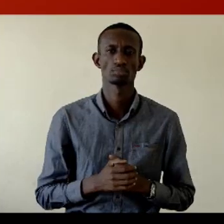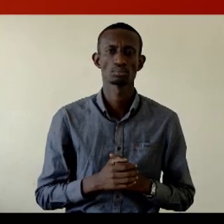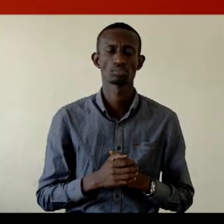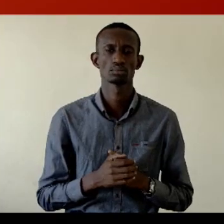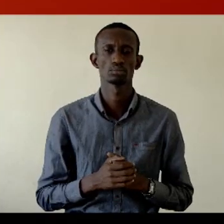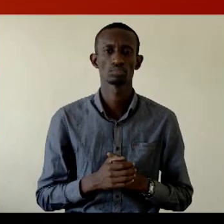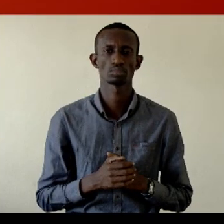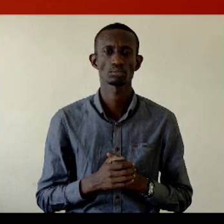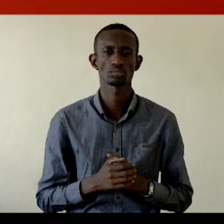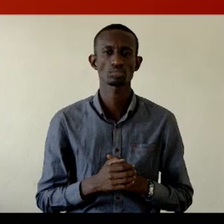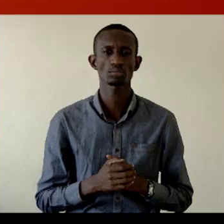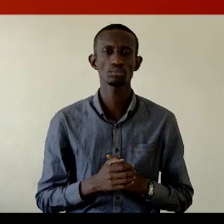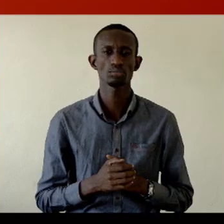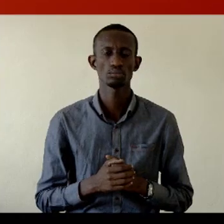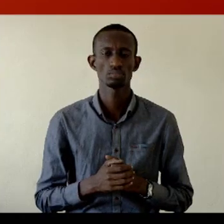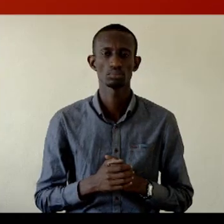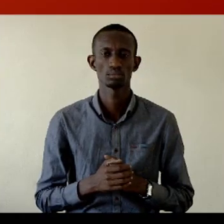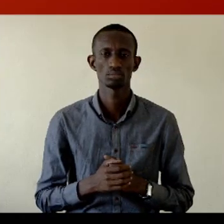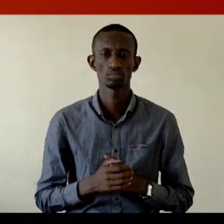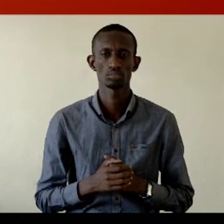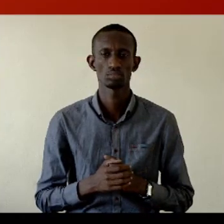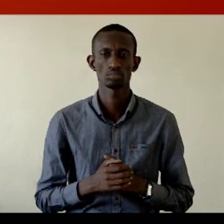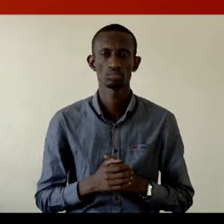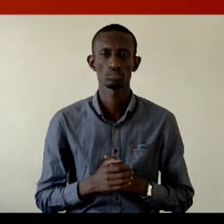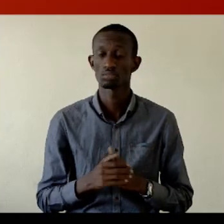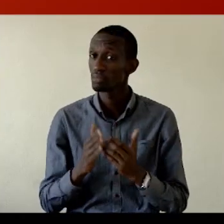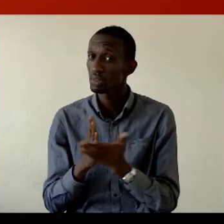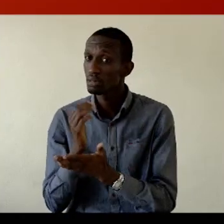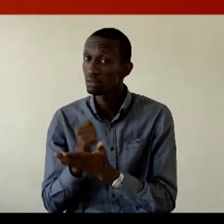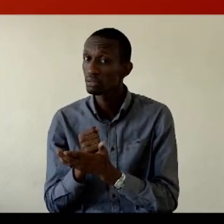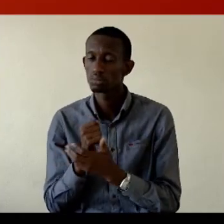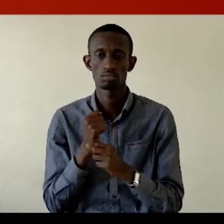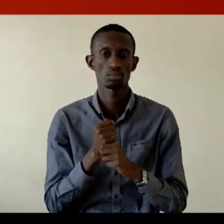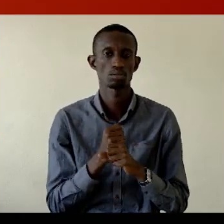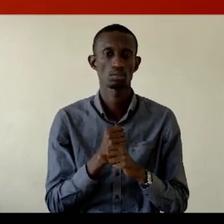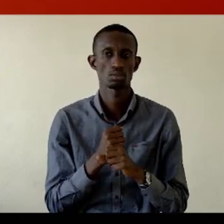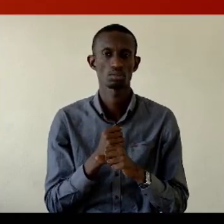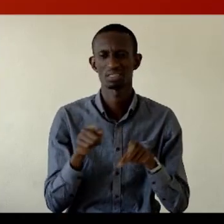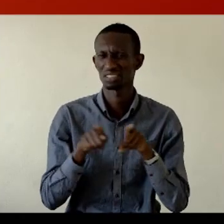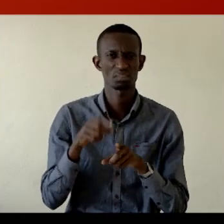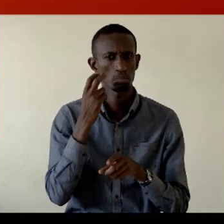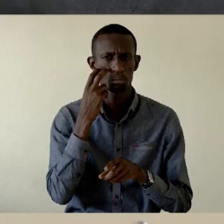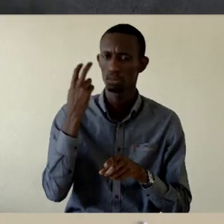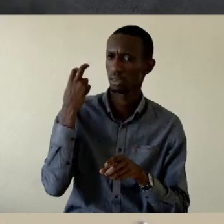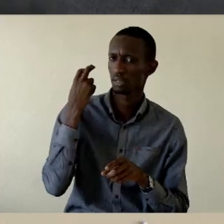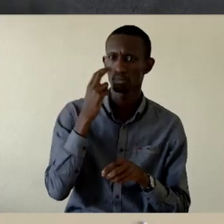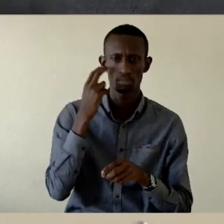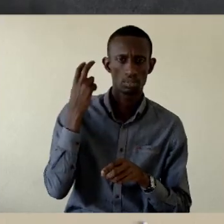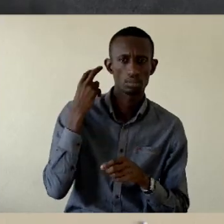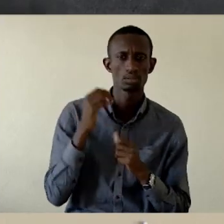Because we are doing a kind of revision, but a revision which is in the form of an